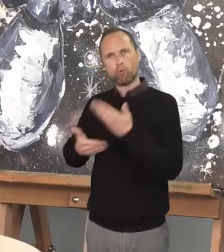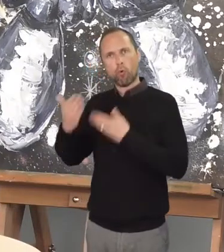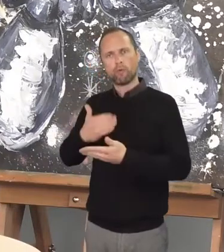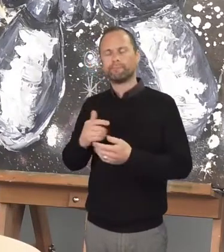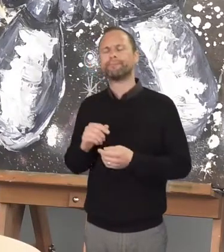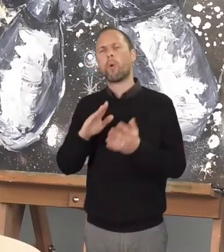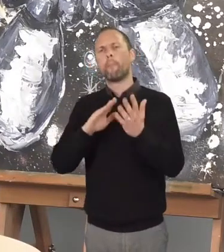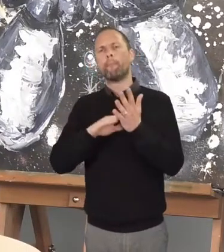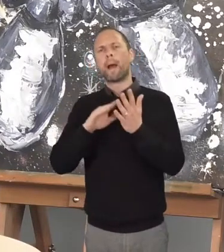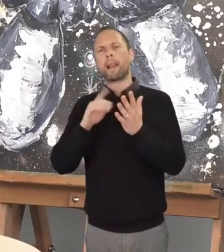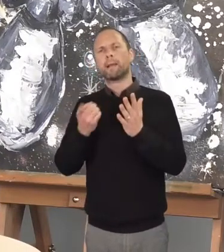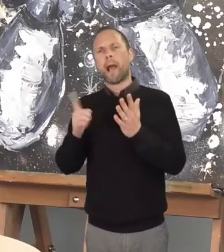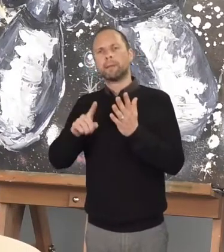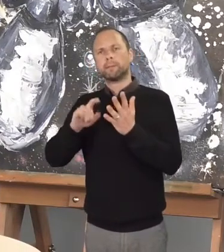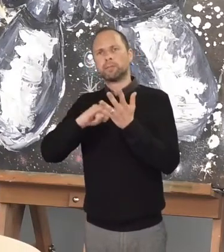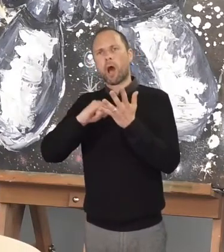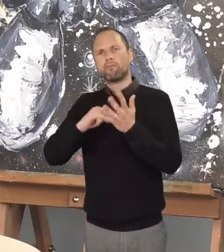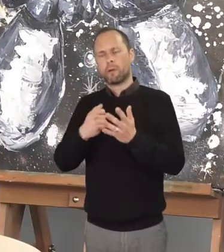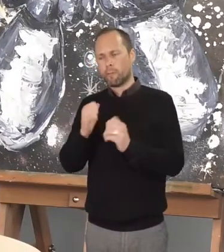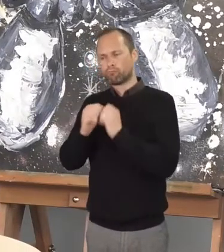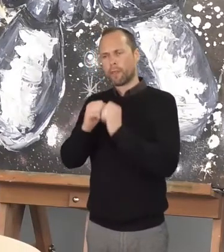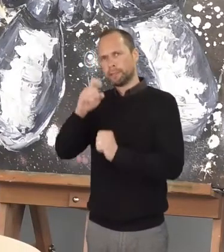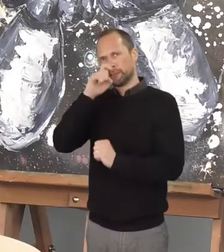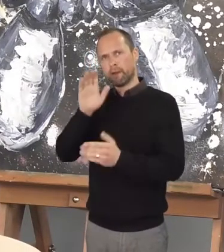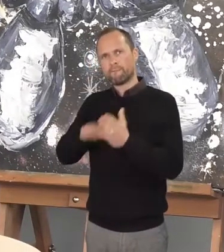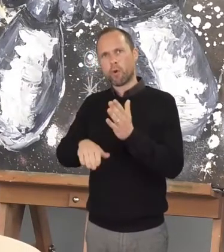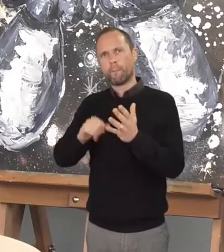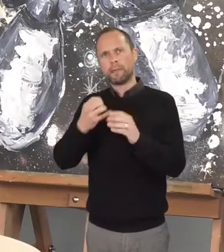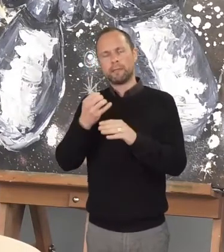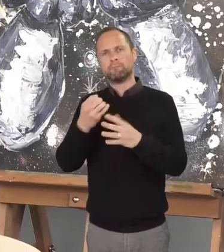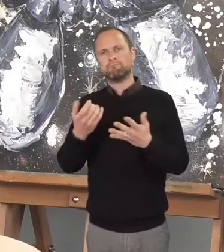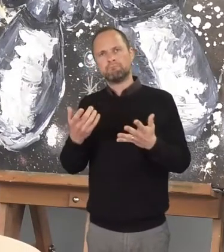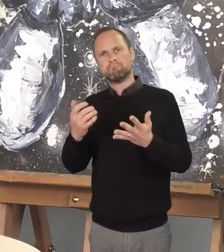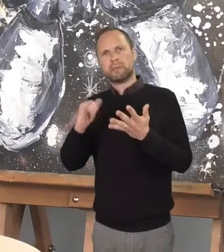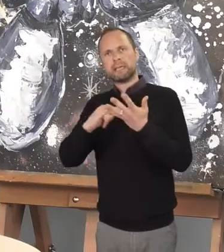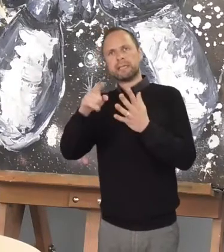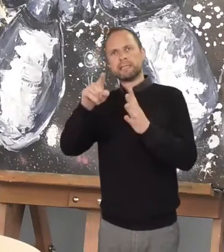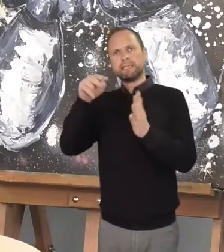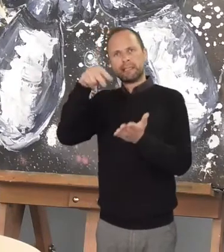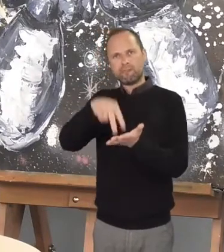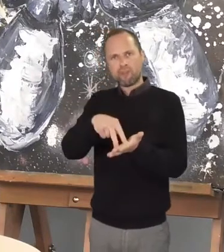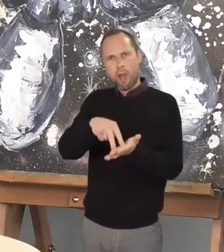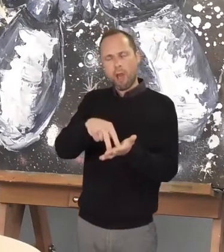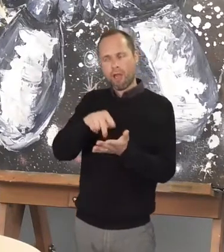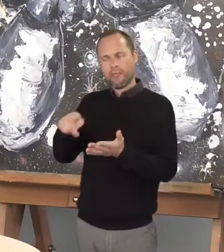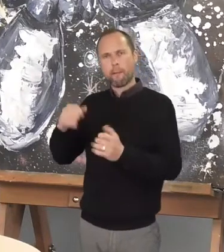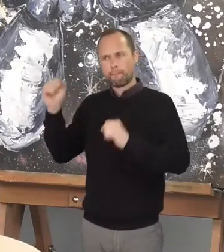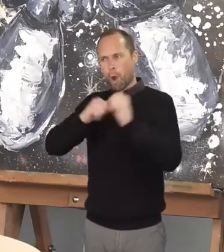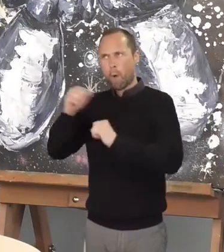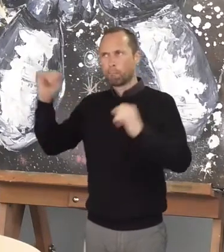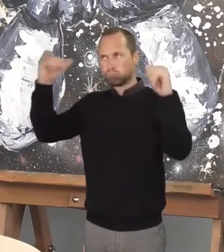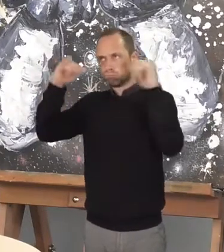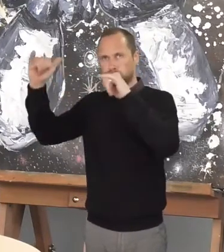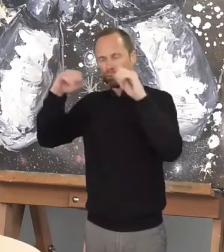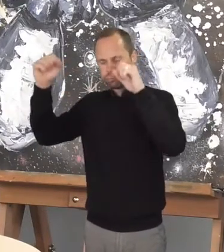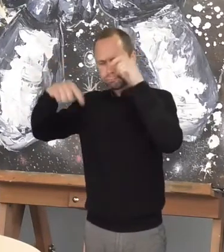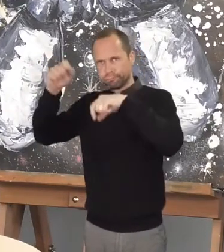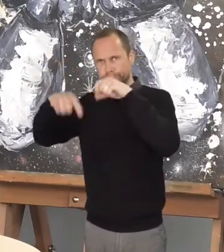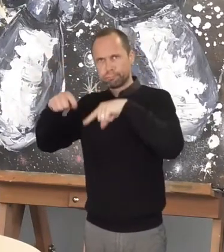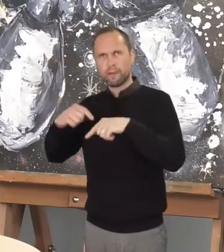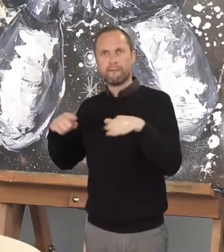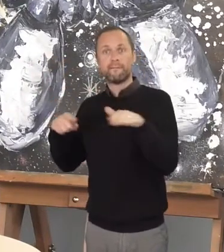Malik and Sarah are a brother and sister from Syria. And they were bombed out of their home and they had to flee. And they arrived in